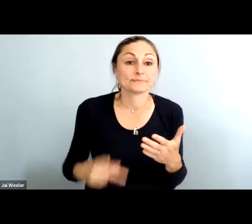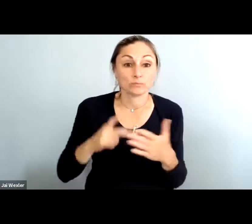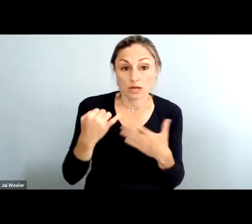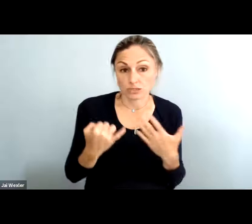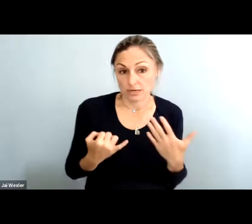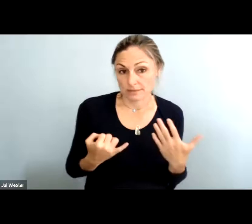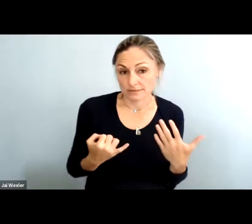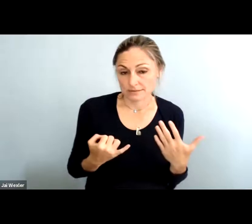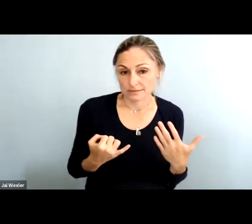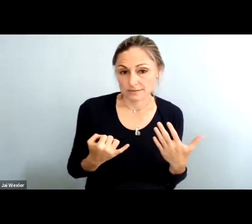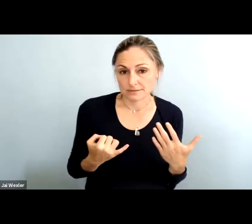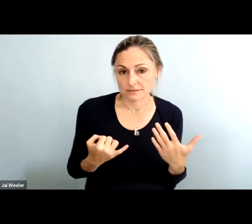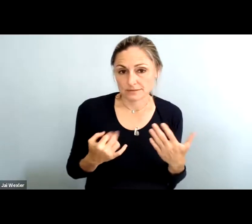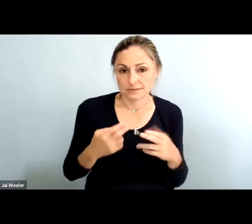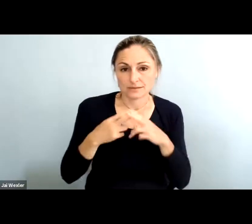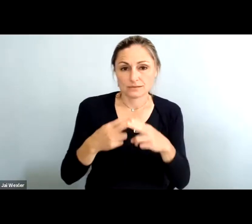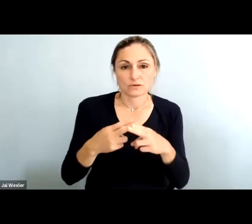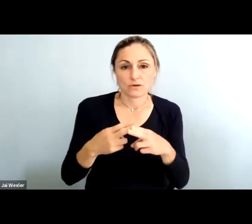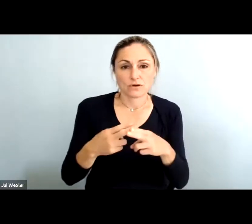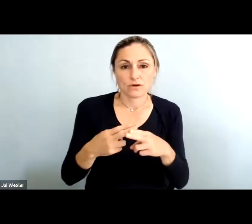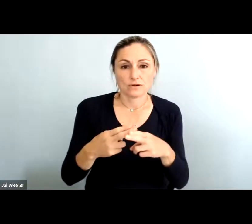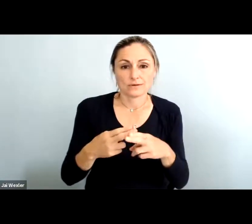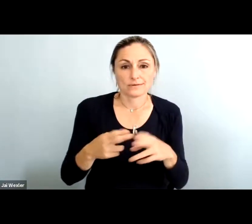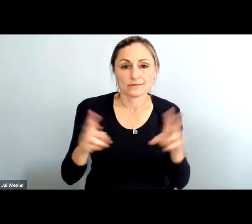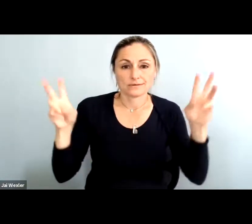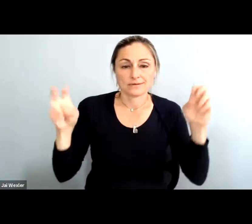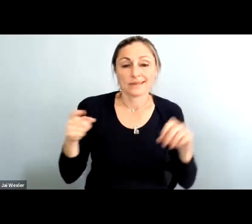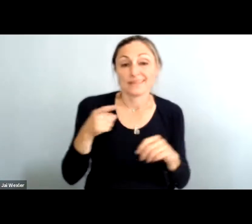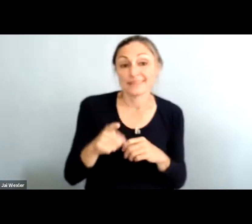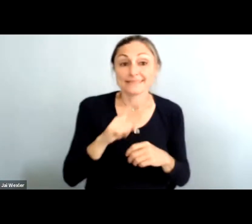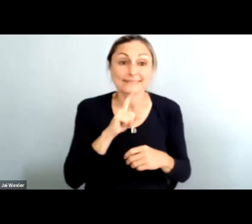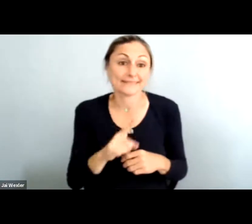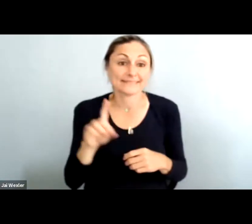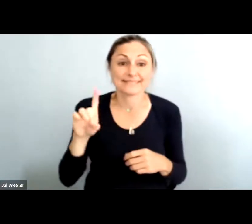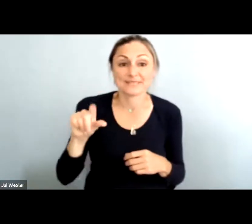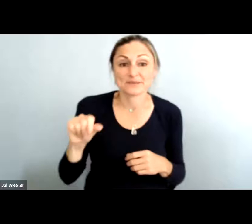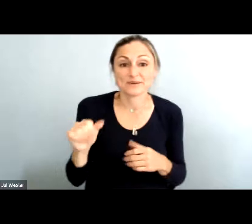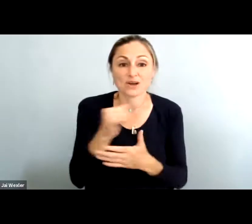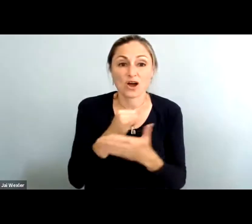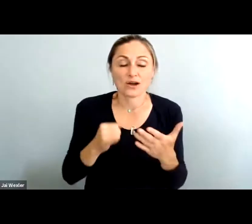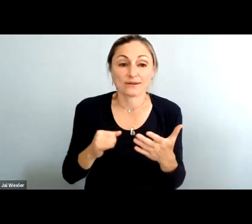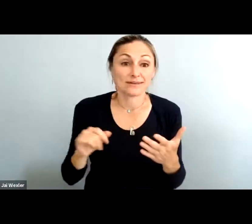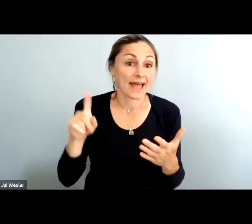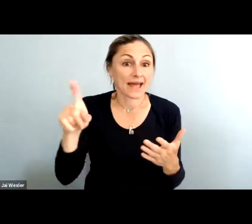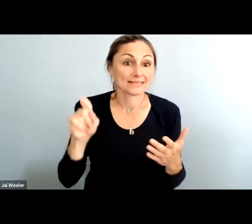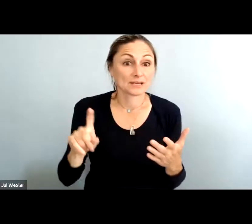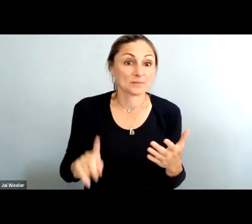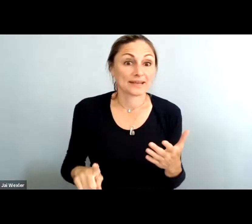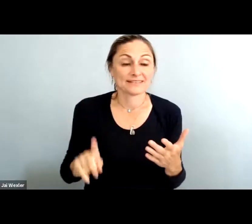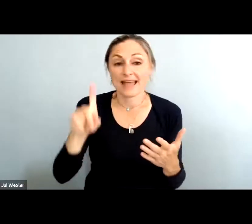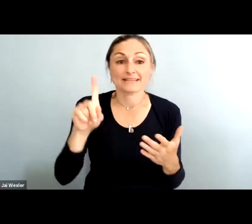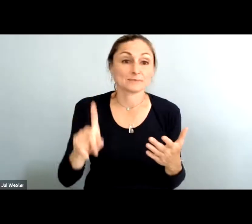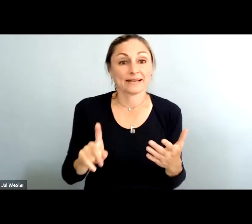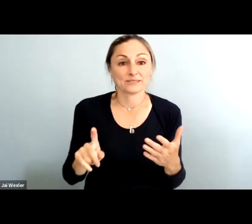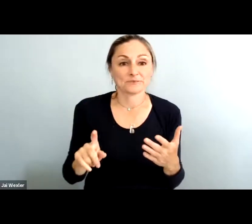project is called This is Disability Arts. An exclamation mark, because this is disability